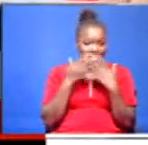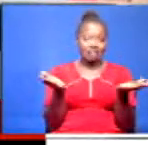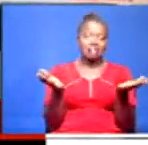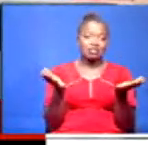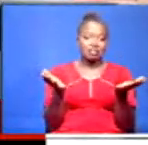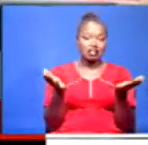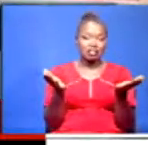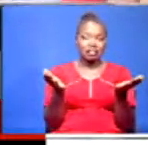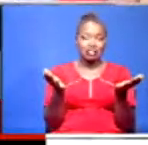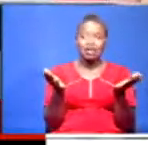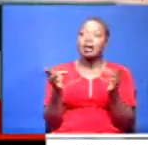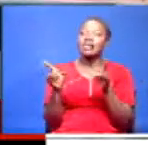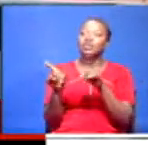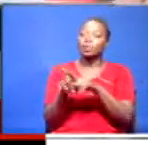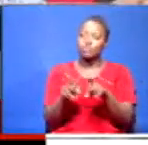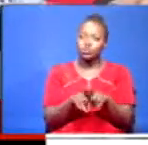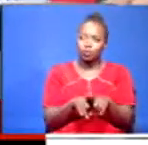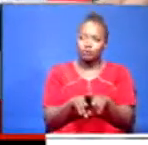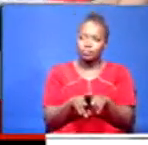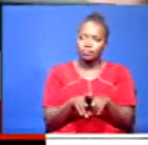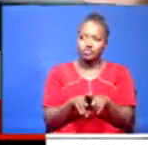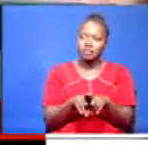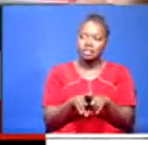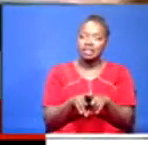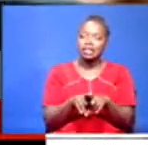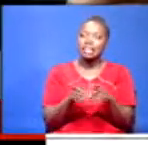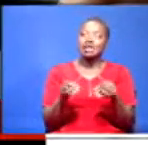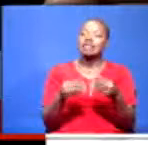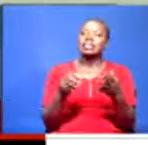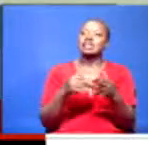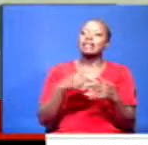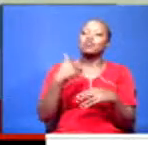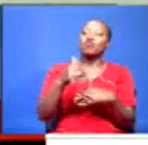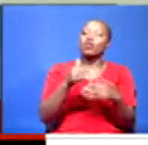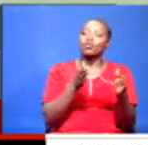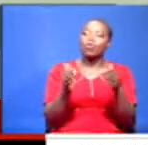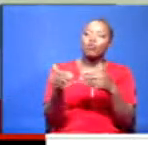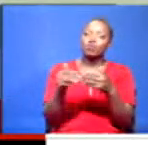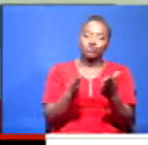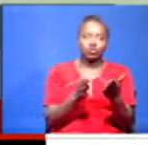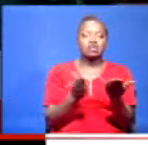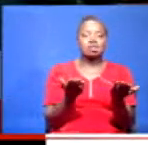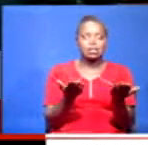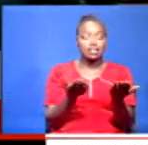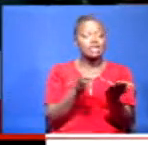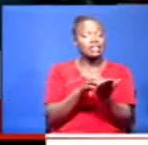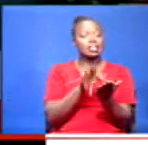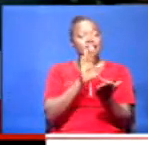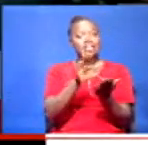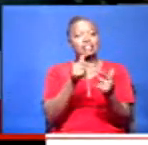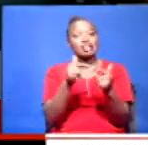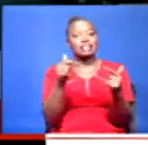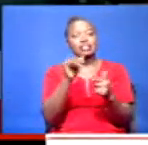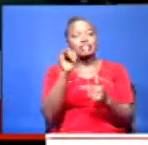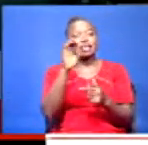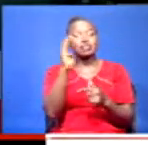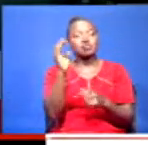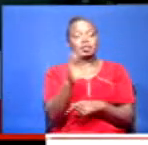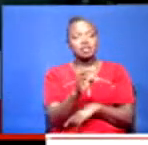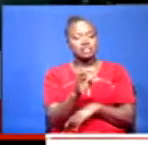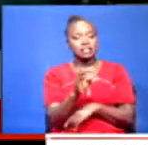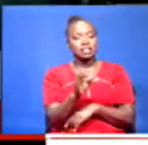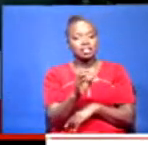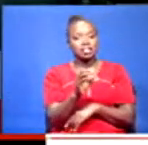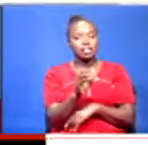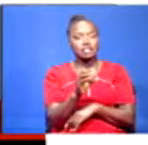while at the same time he gave every other candidate an opportunity. His case against the Independent Electoral and Boundaries Commission